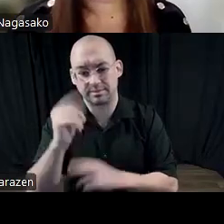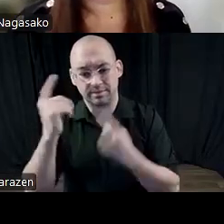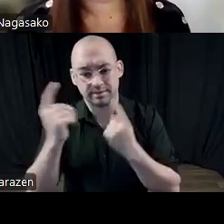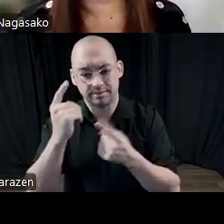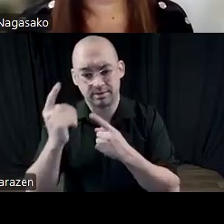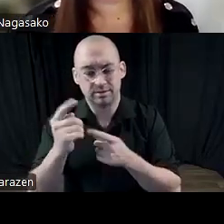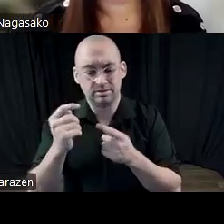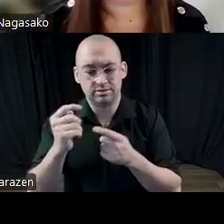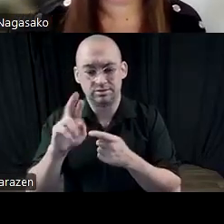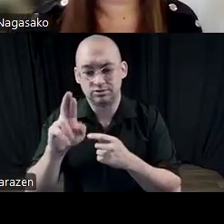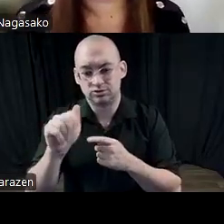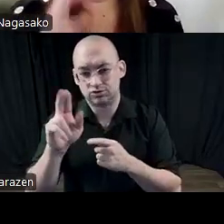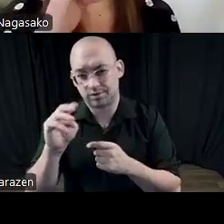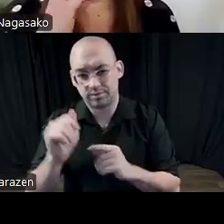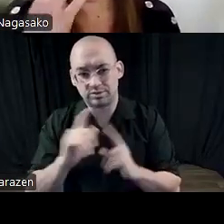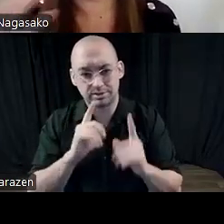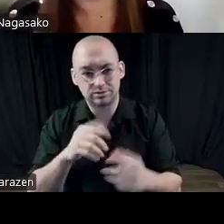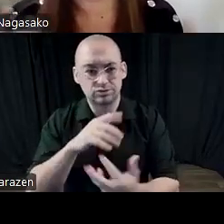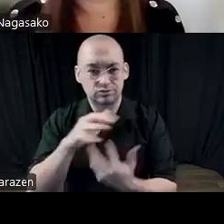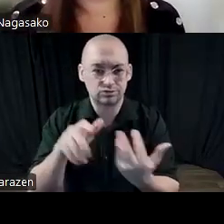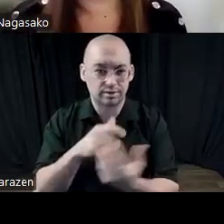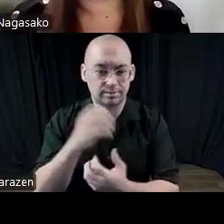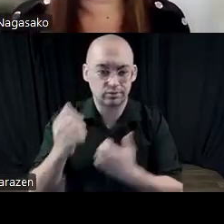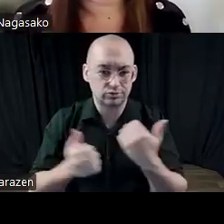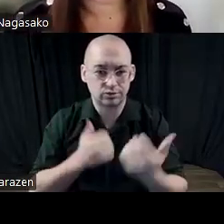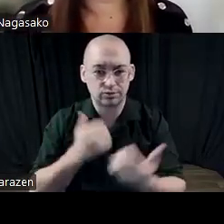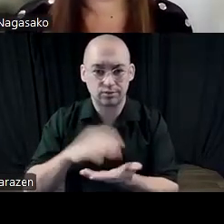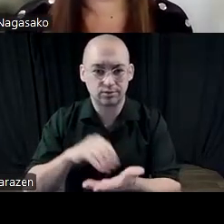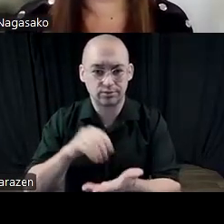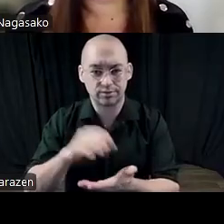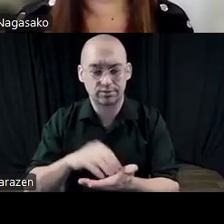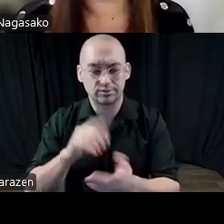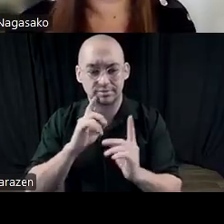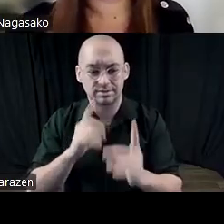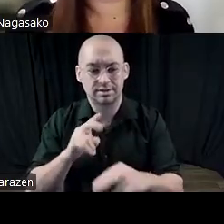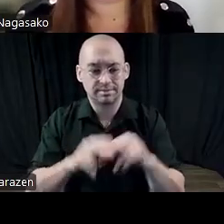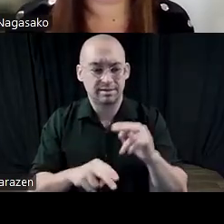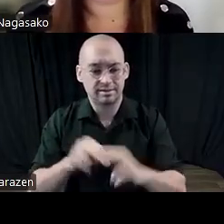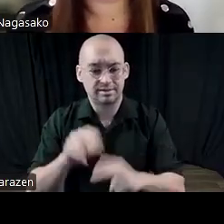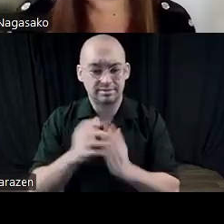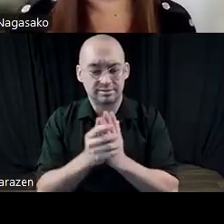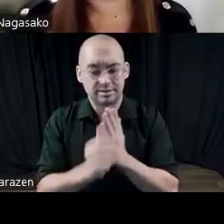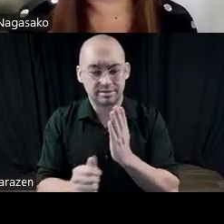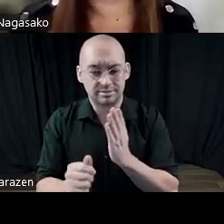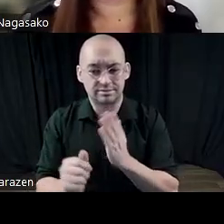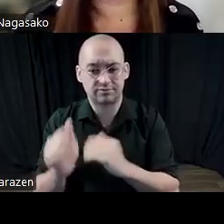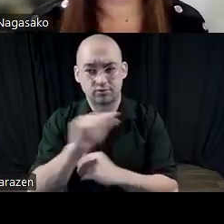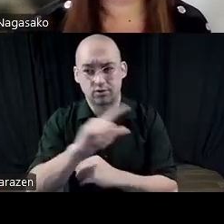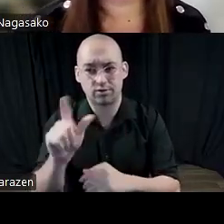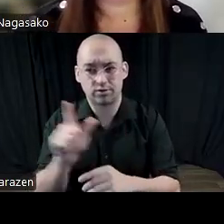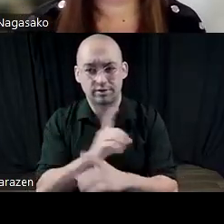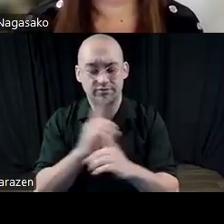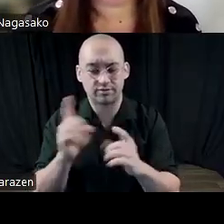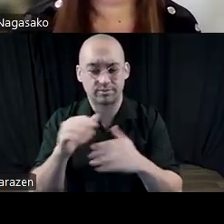trauma responsive and social emotional learning approaches to help build skills and supports for all the different partners. And I think also,